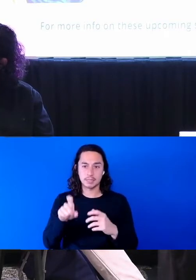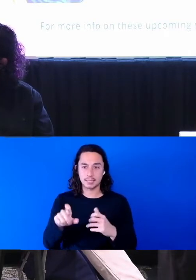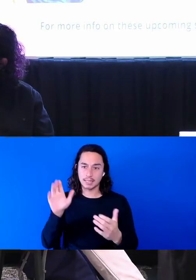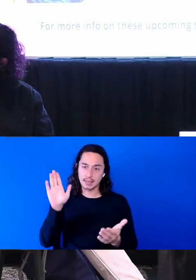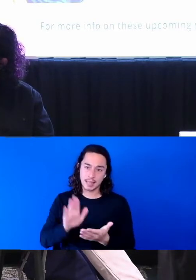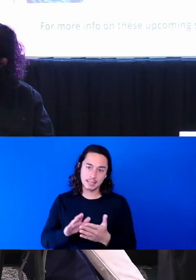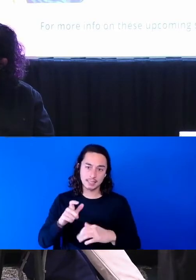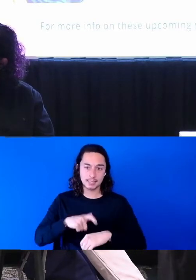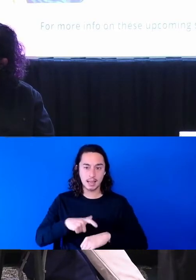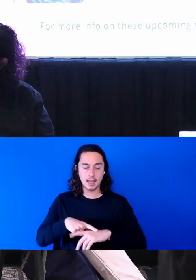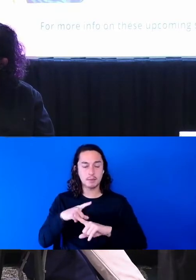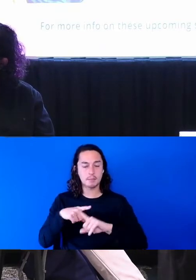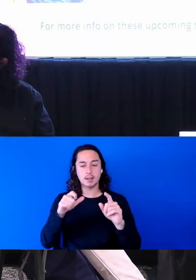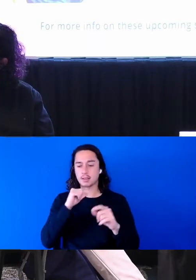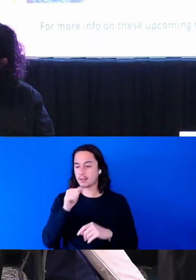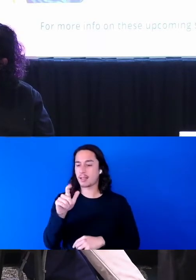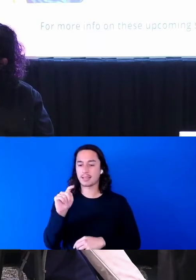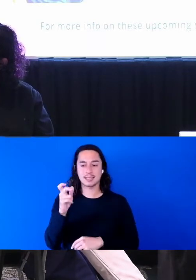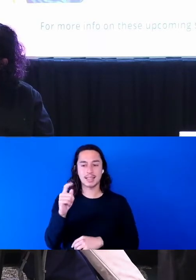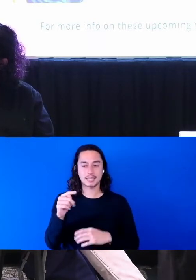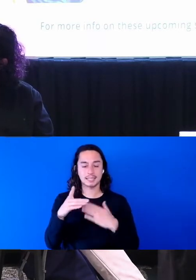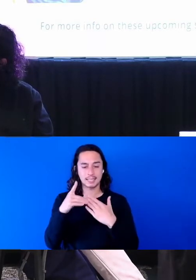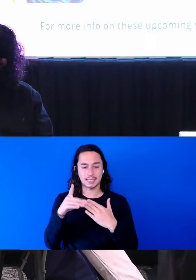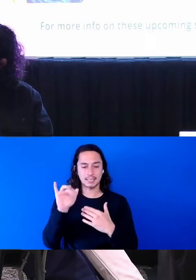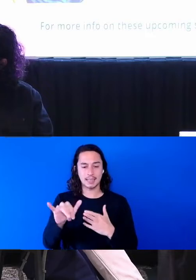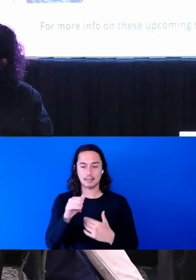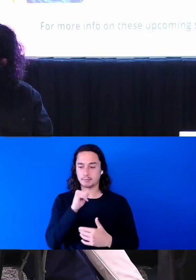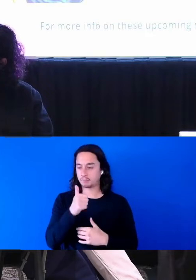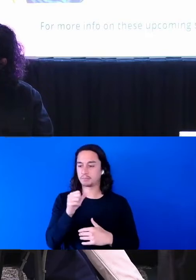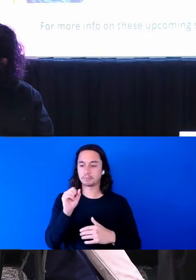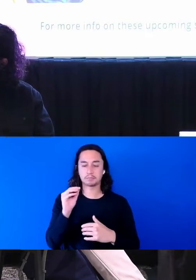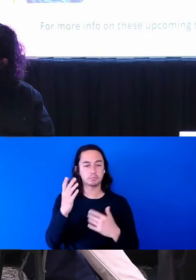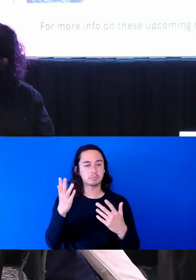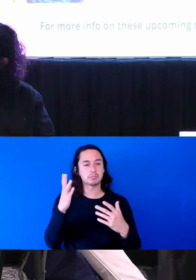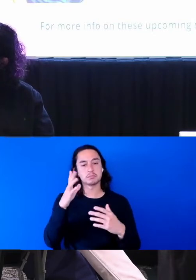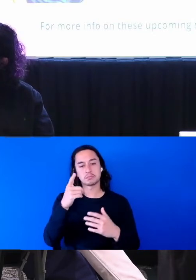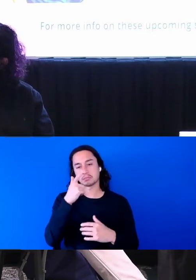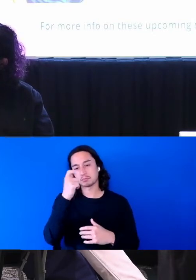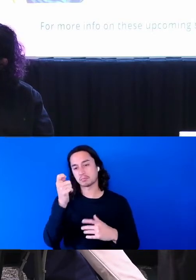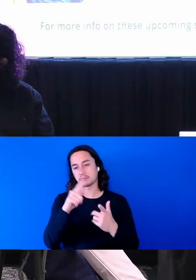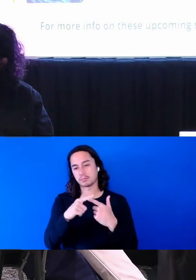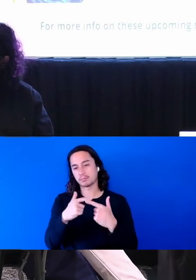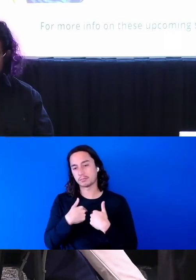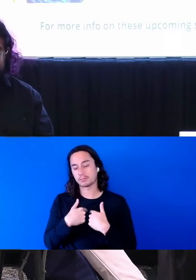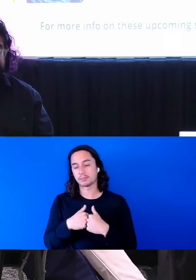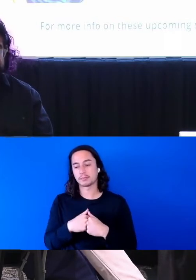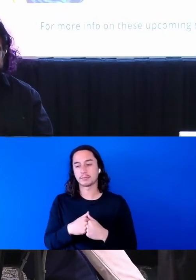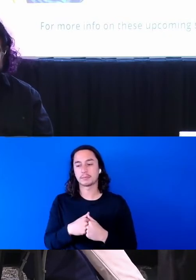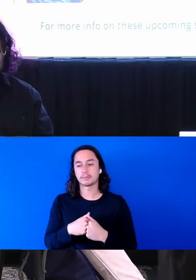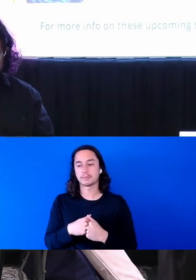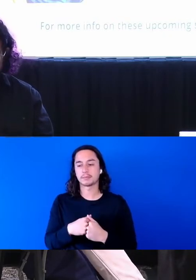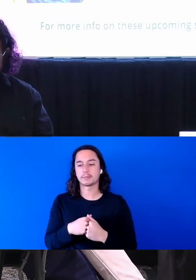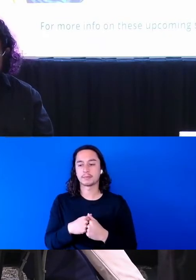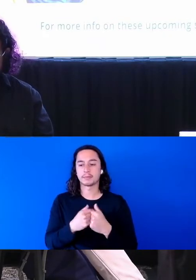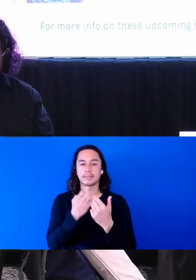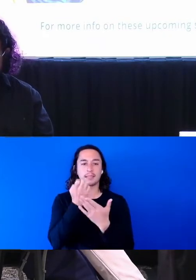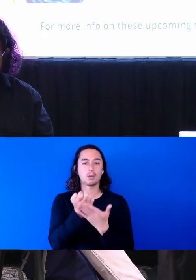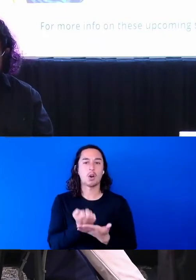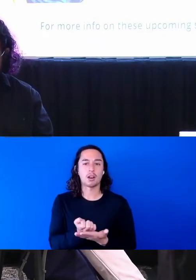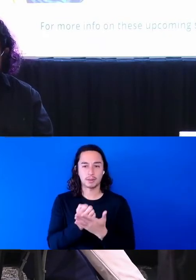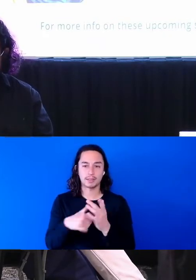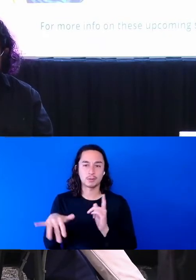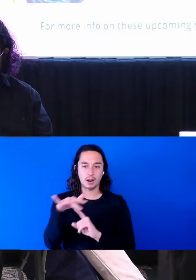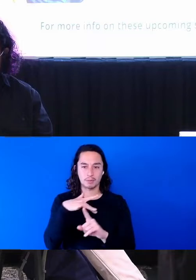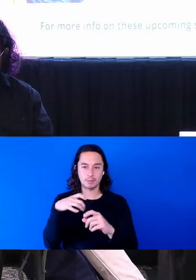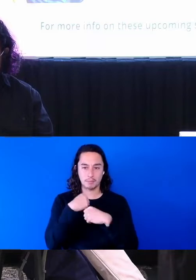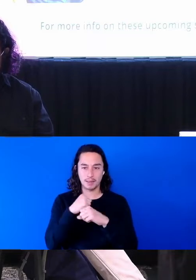it's not the text that's leading that. So that's, it's interesting to me that it's the economies around them that makes them different,